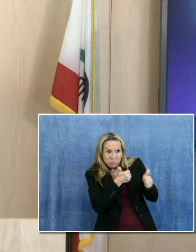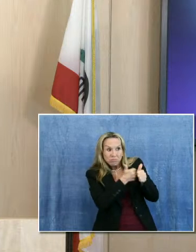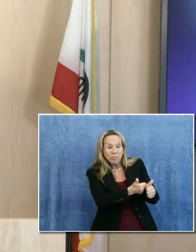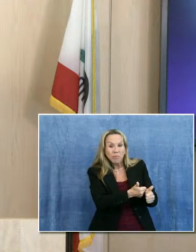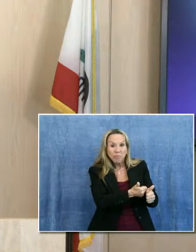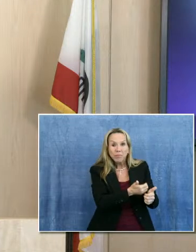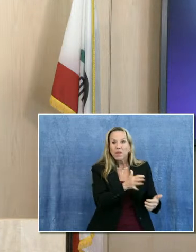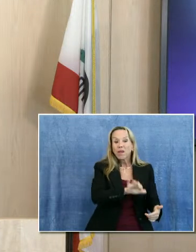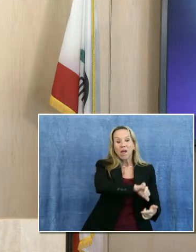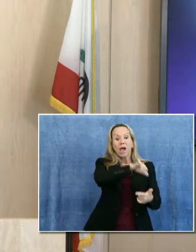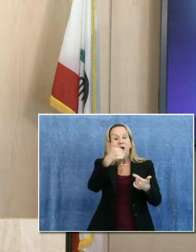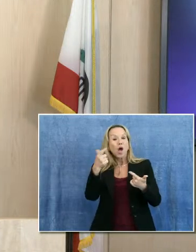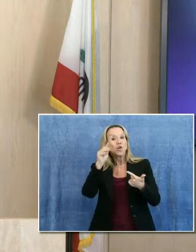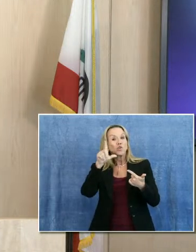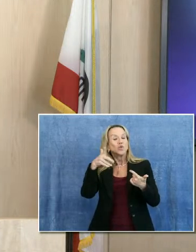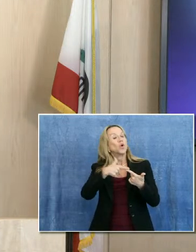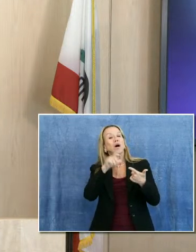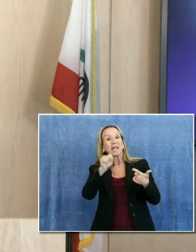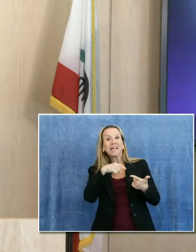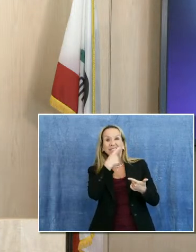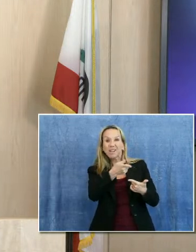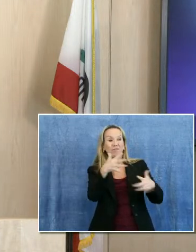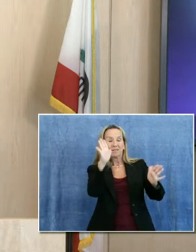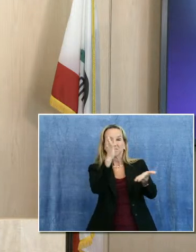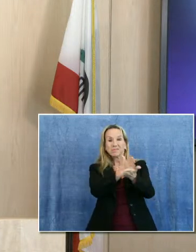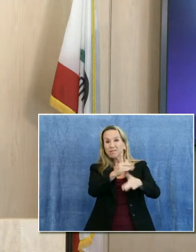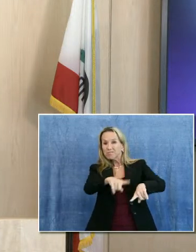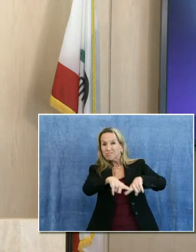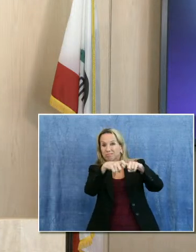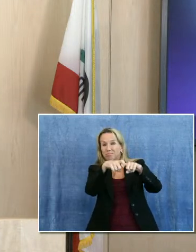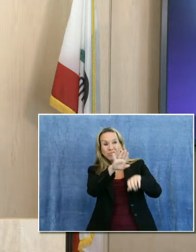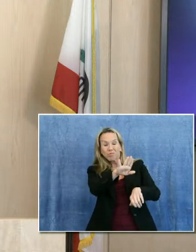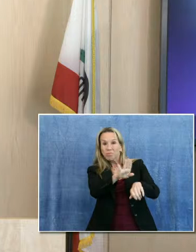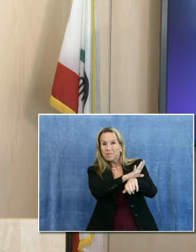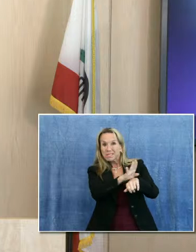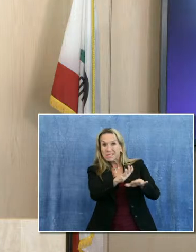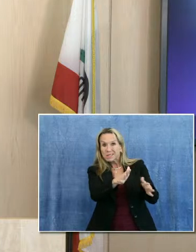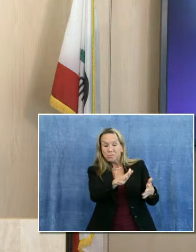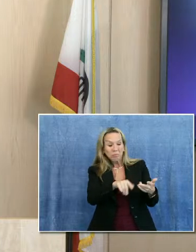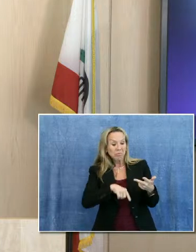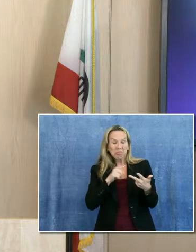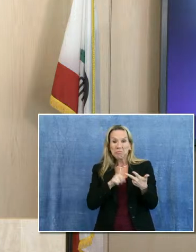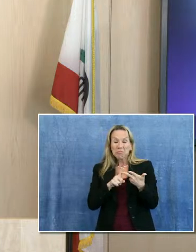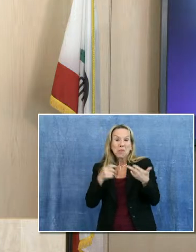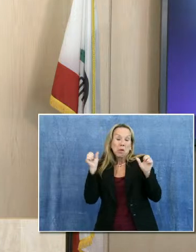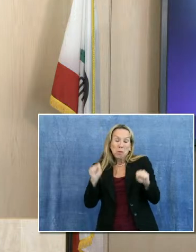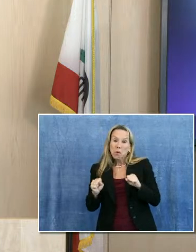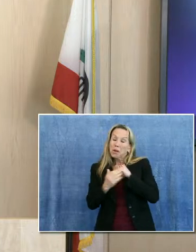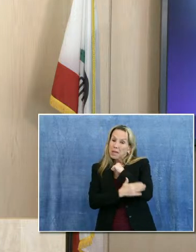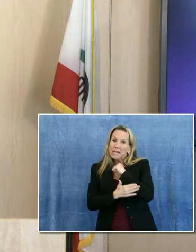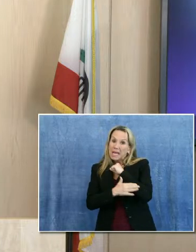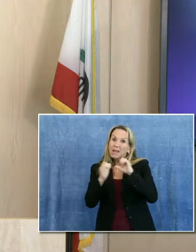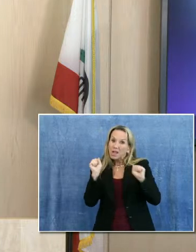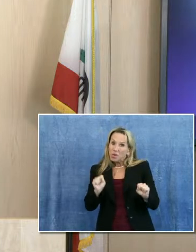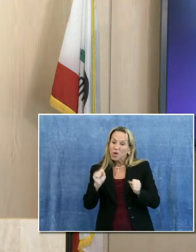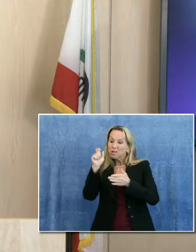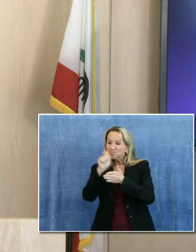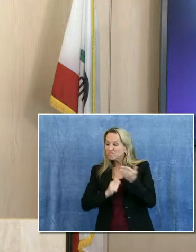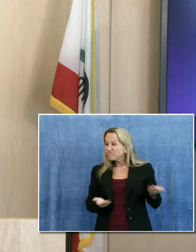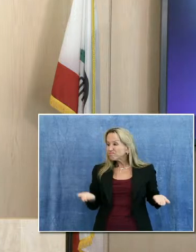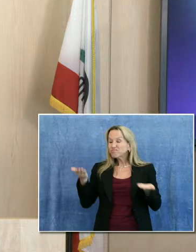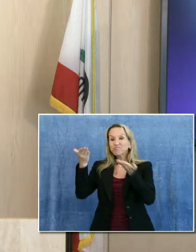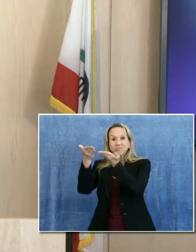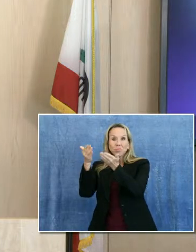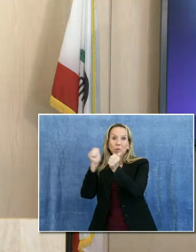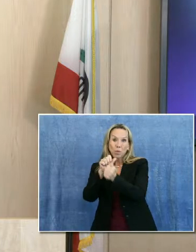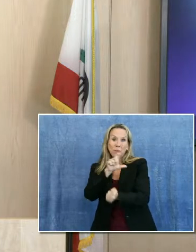issue and serve a cease and desist order, or the county can issue and draft and serve, often in coordination with law enforcement, a